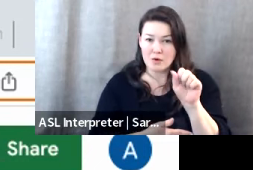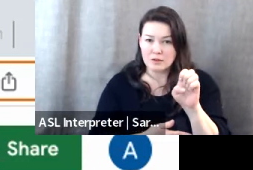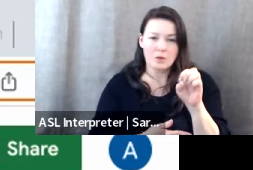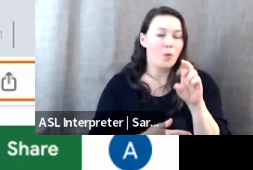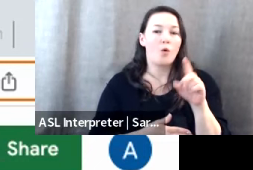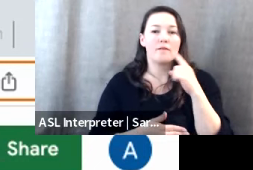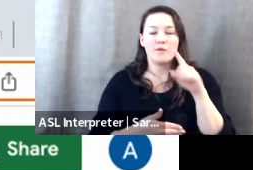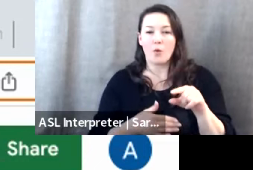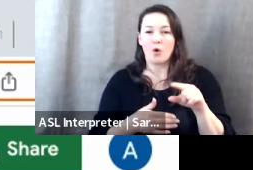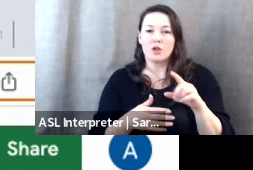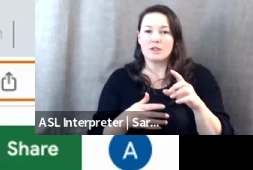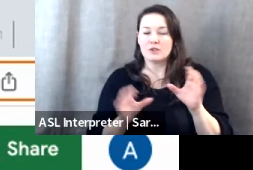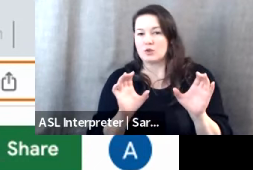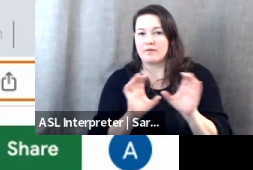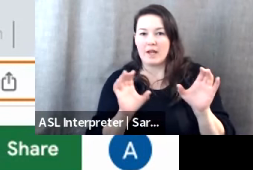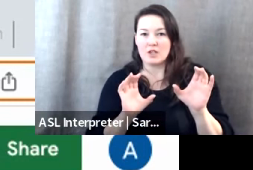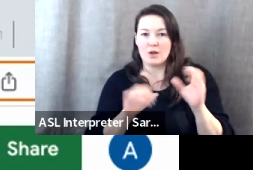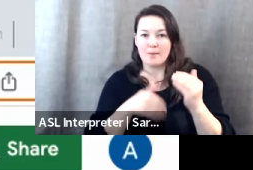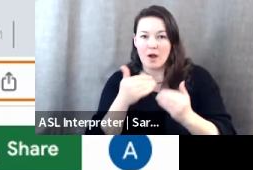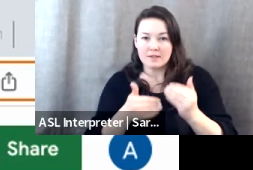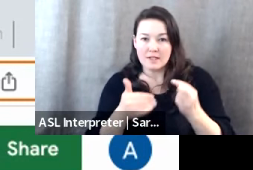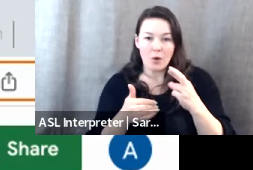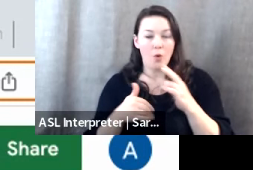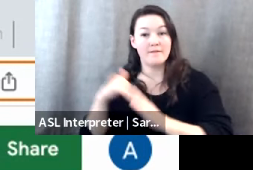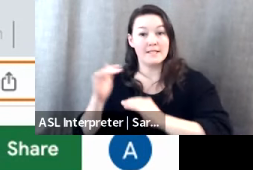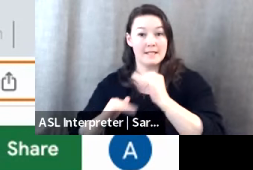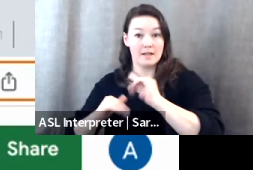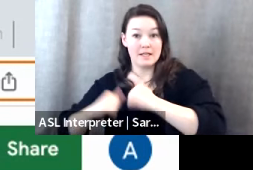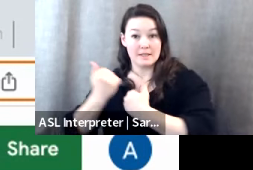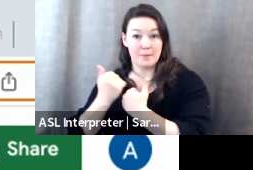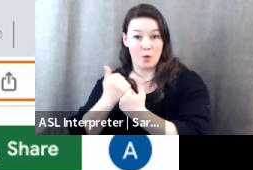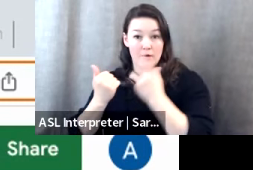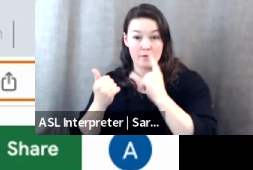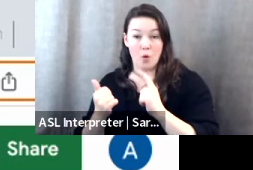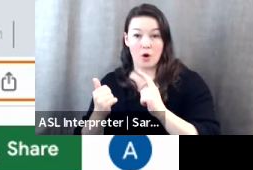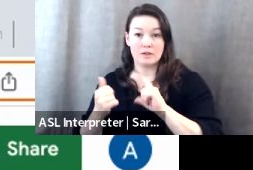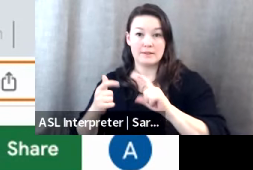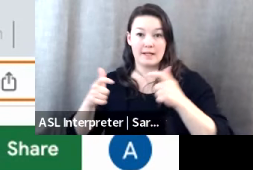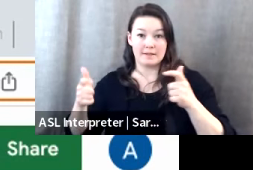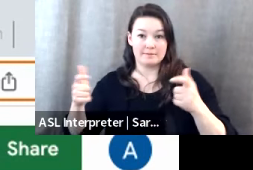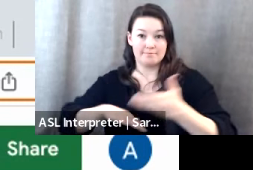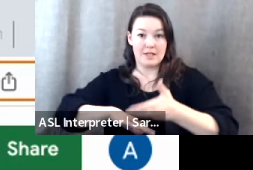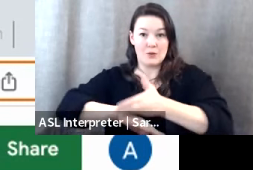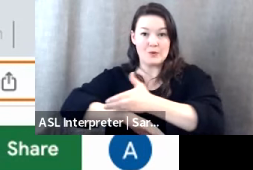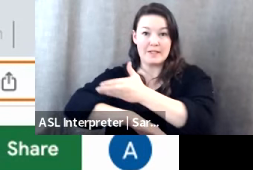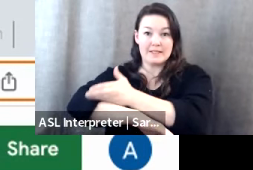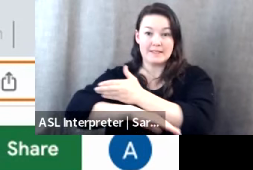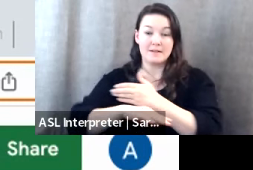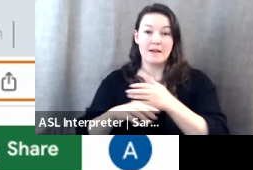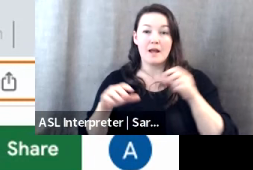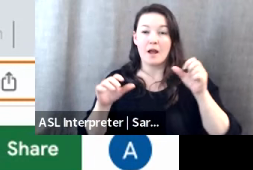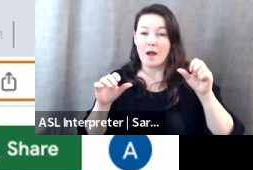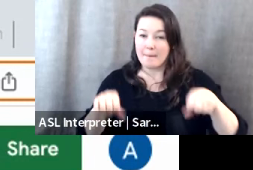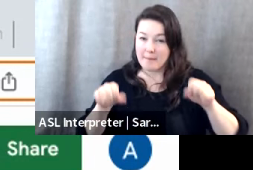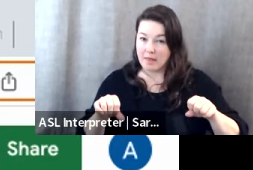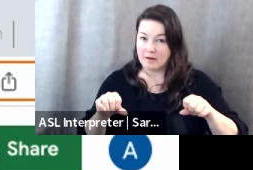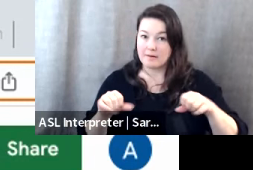certification processes and facility support to increase our capacity in the county? Entonces, si estamos fijando en el número 7, lo que